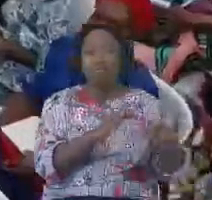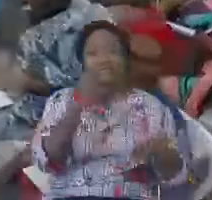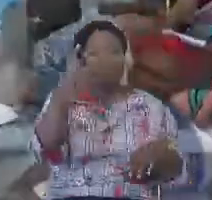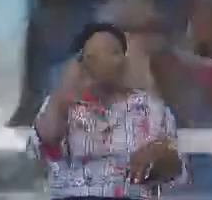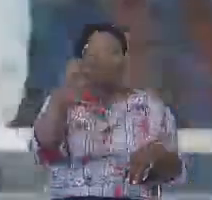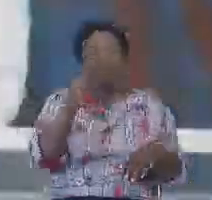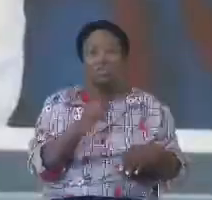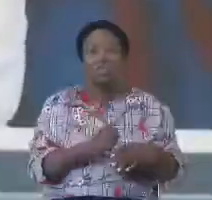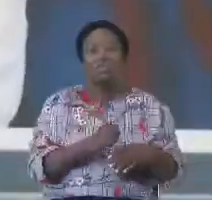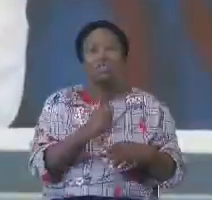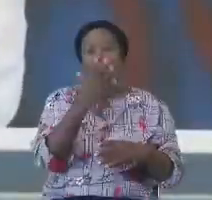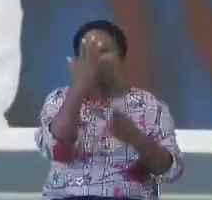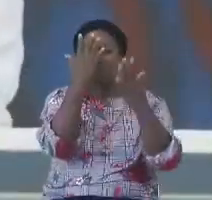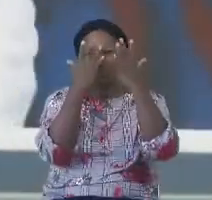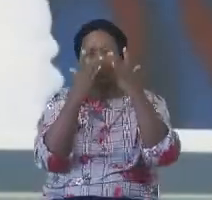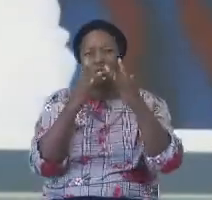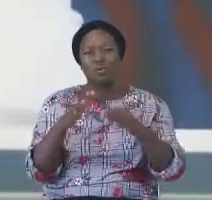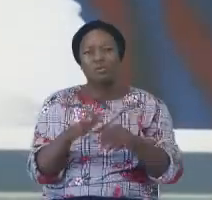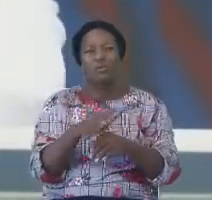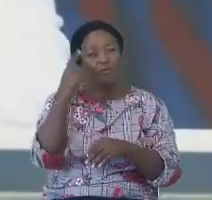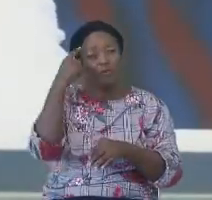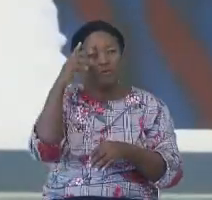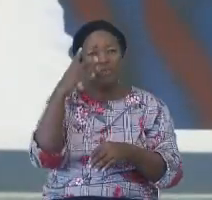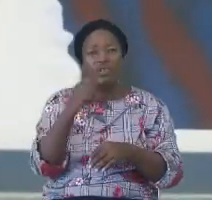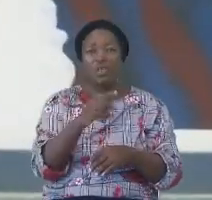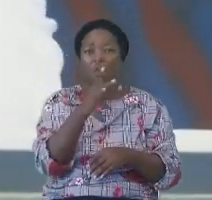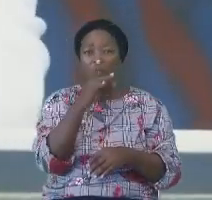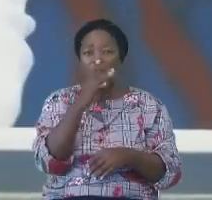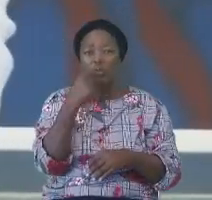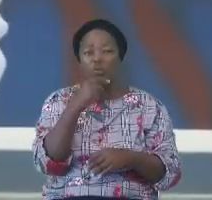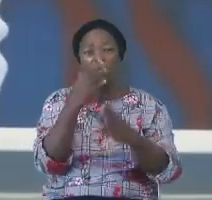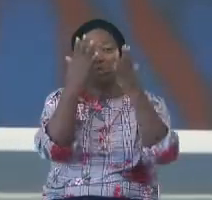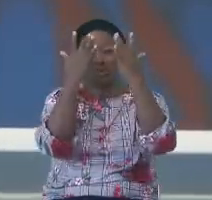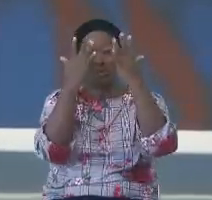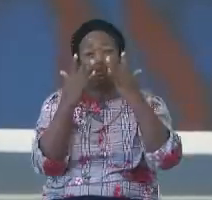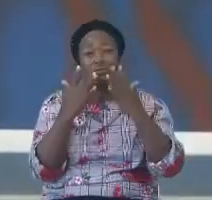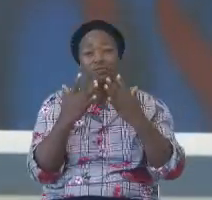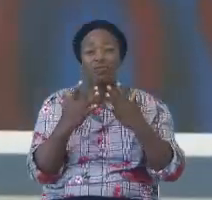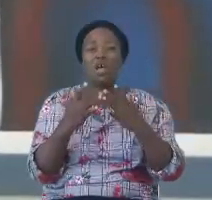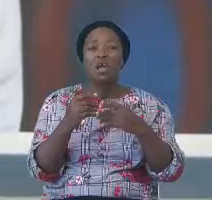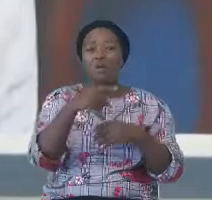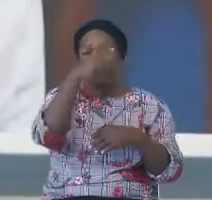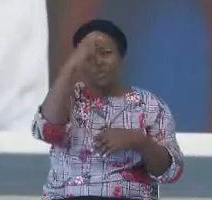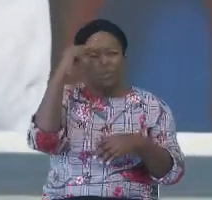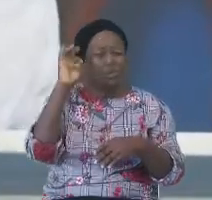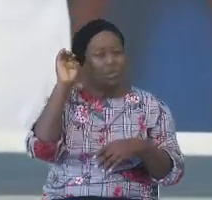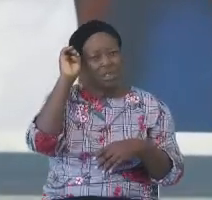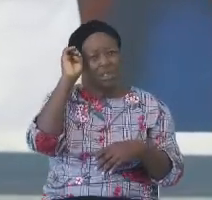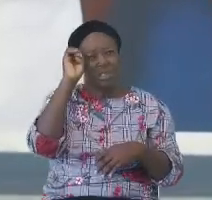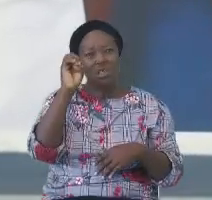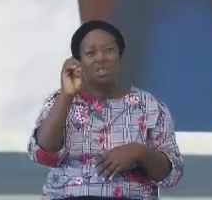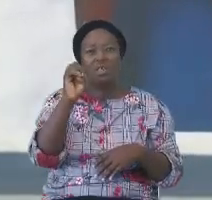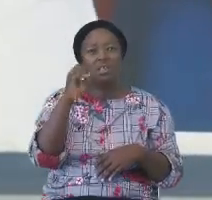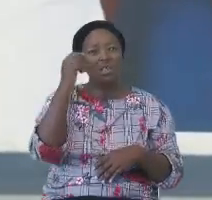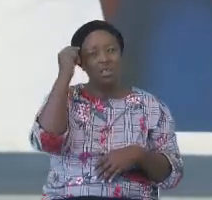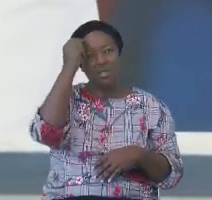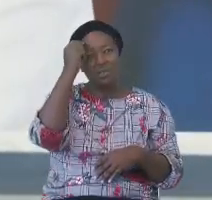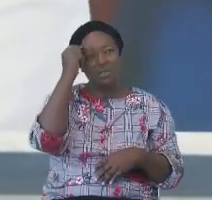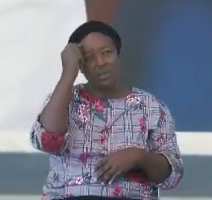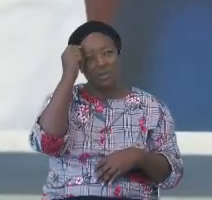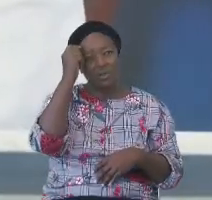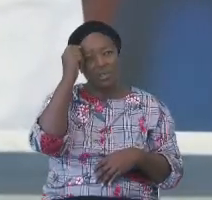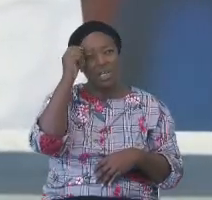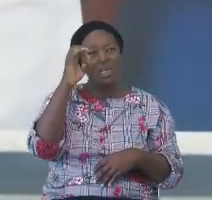sympathy empathy for the sorrowful for the mother who was sorrowful